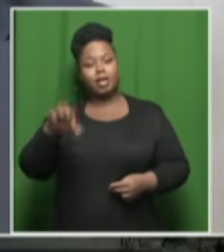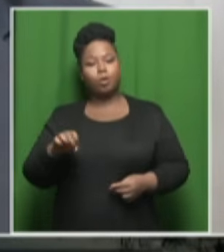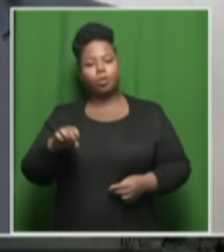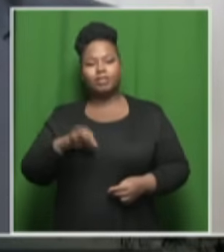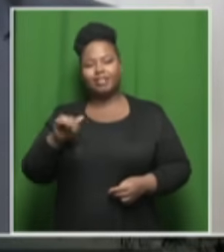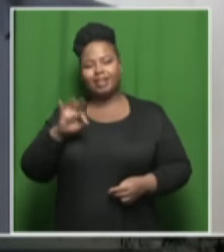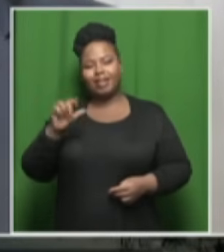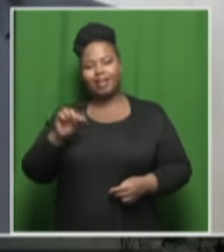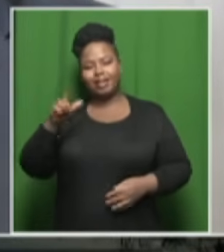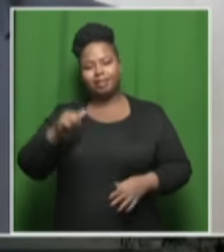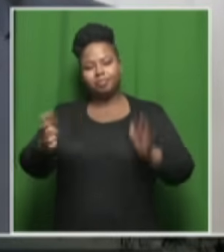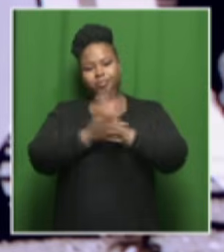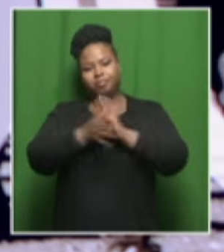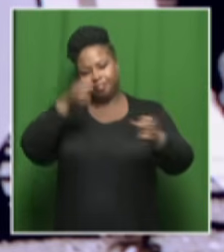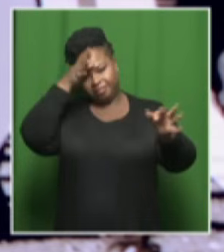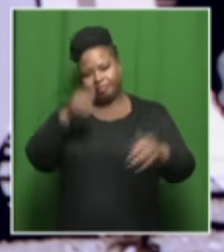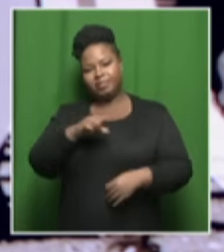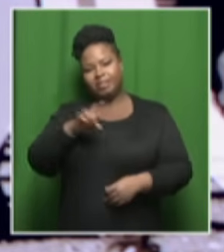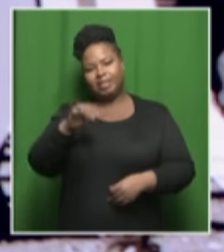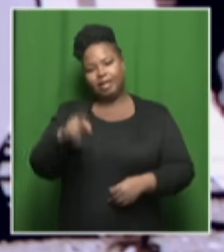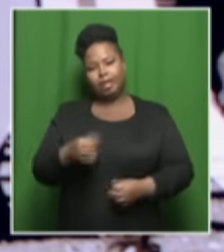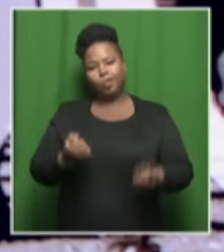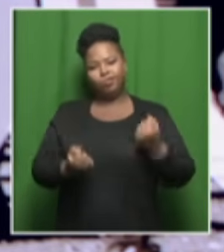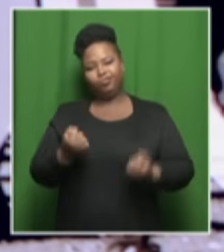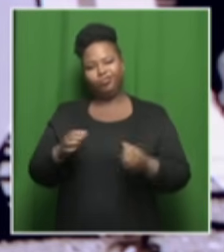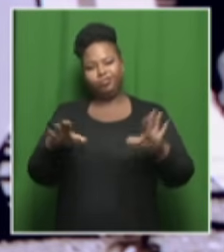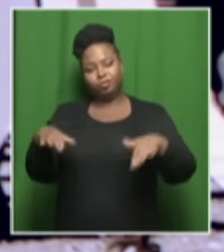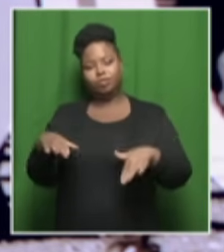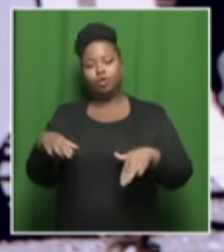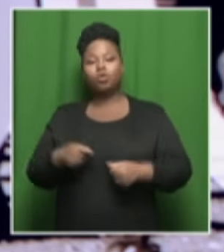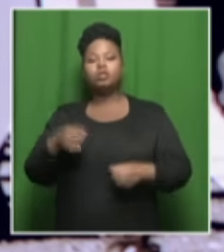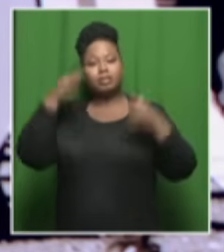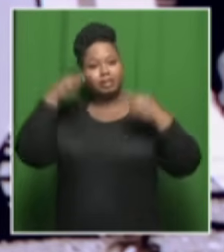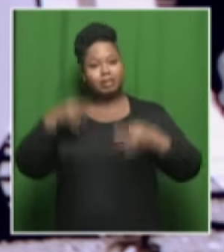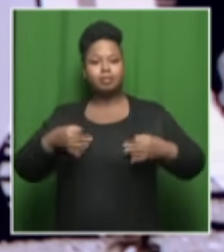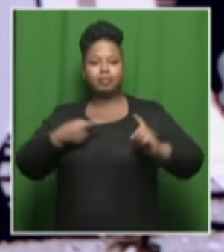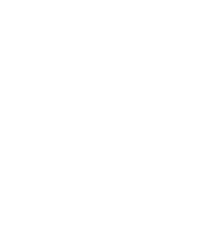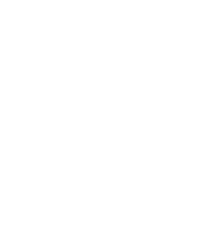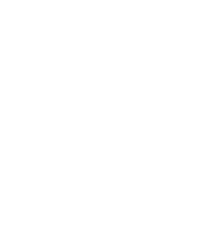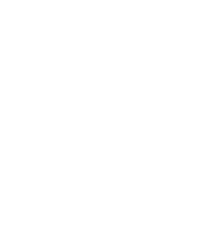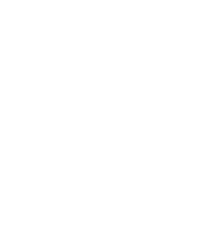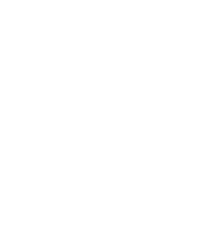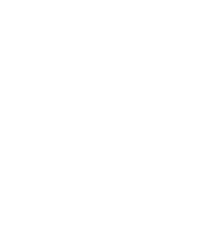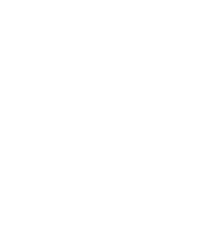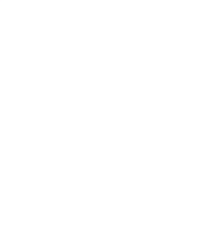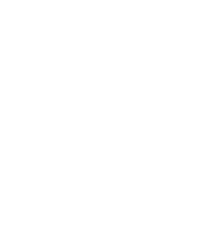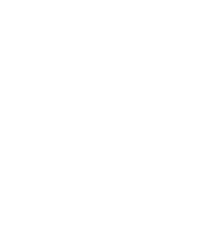Zikalala, legal expert from Zikalala Attorneys, unpacking the Constitutional Court judgment and its implications.